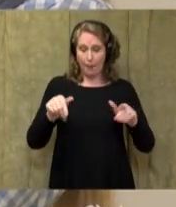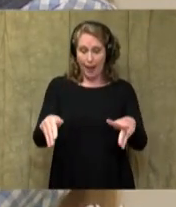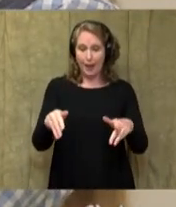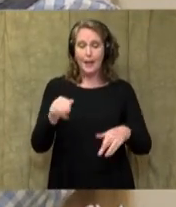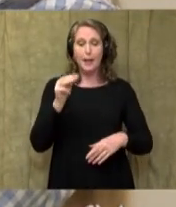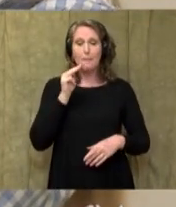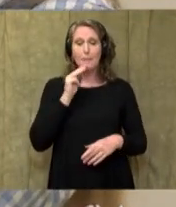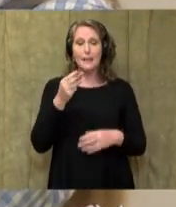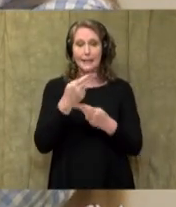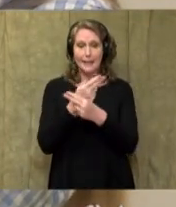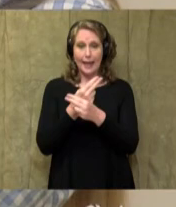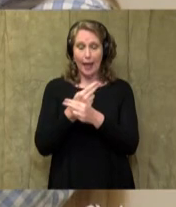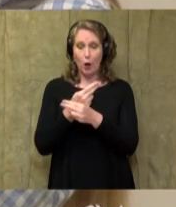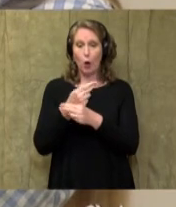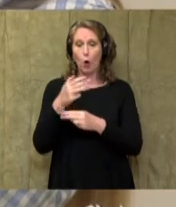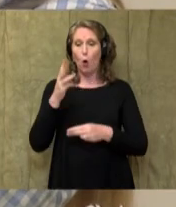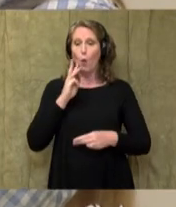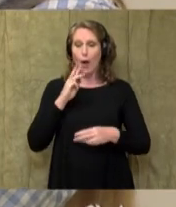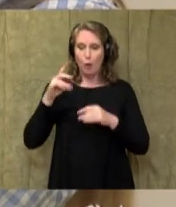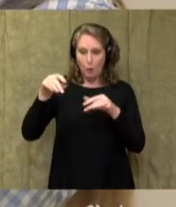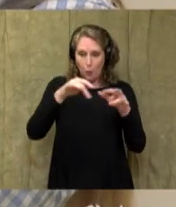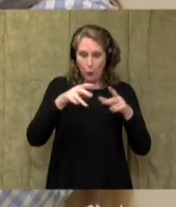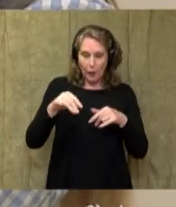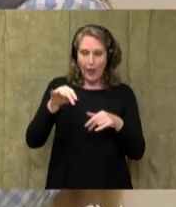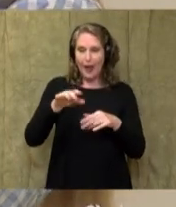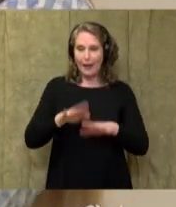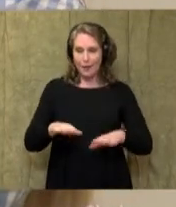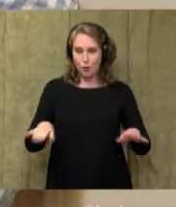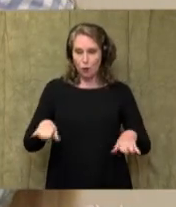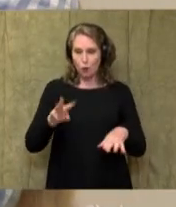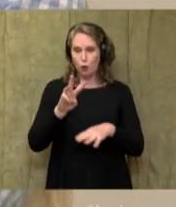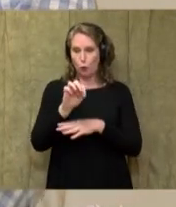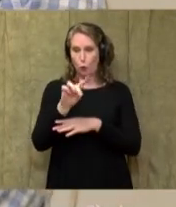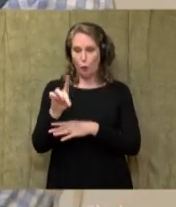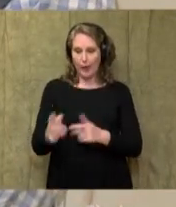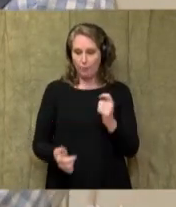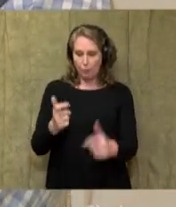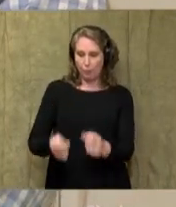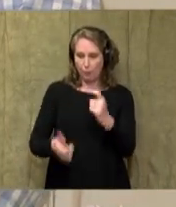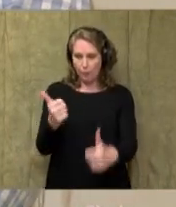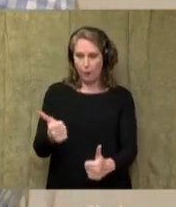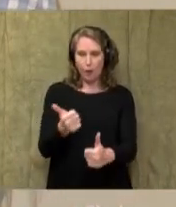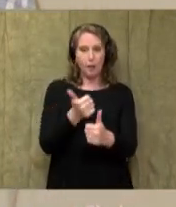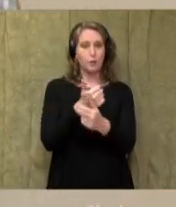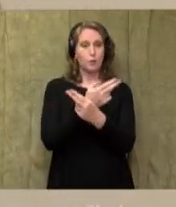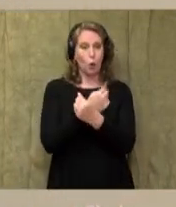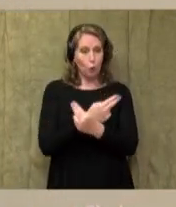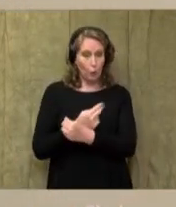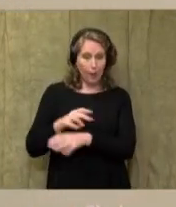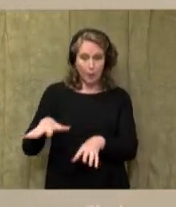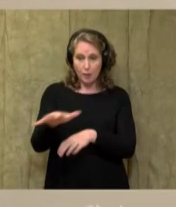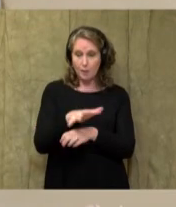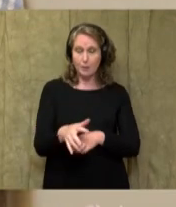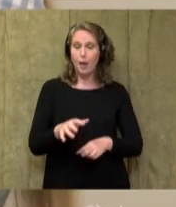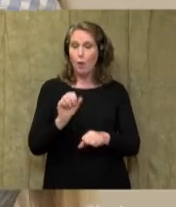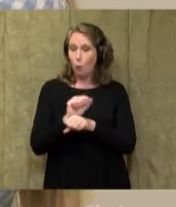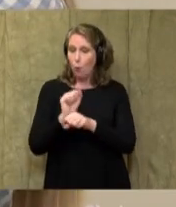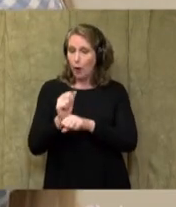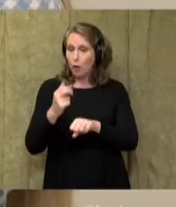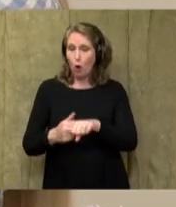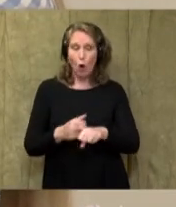and everyone weeded. So what are all the rabbits doing? They're working very hard, right?